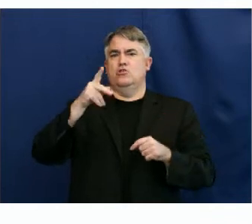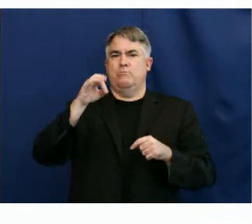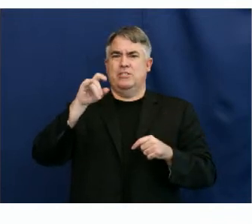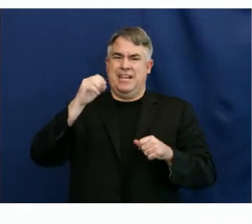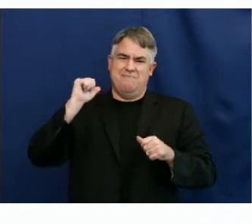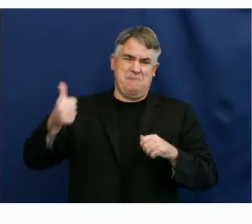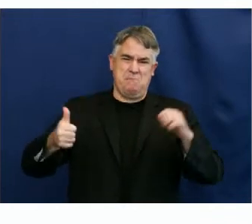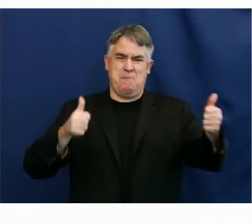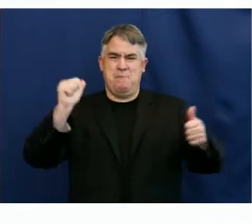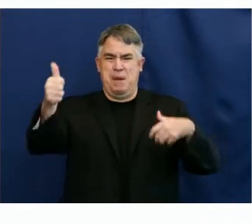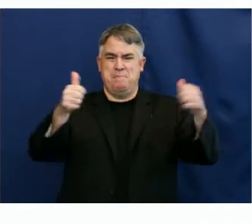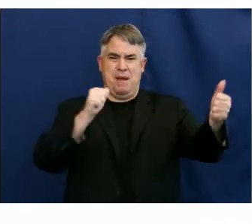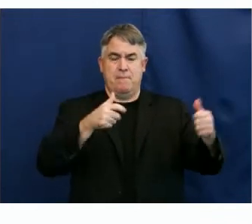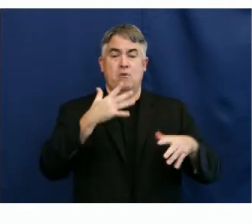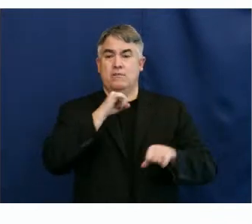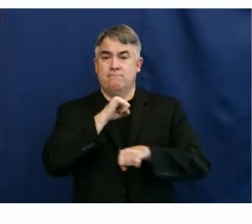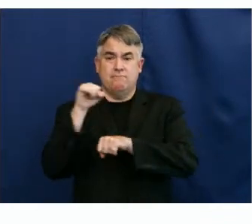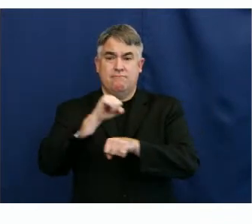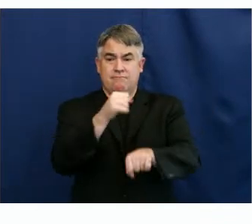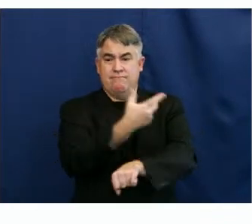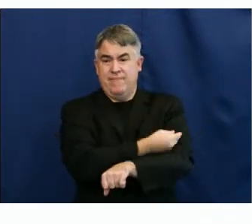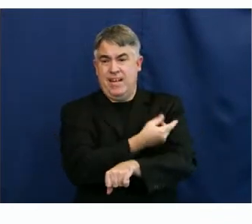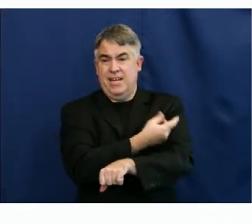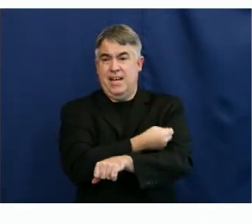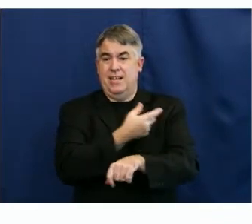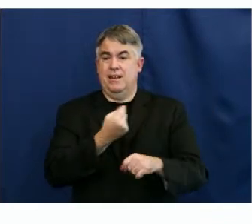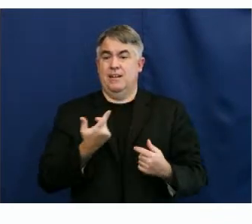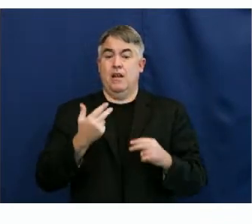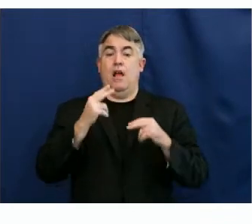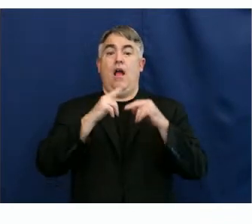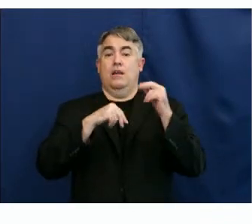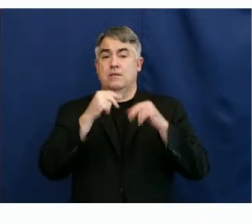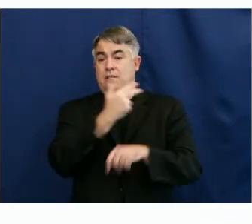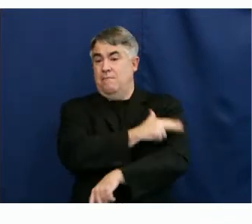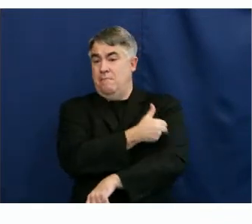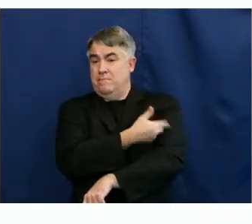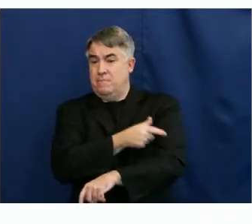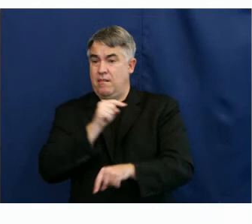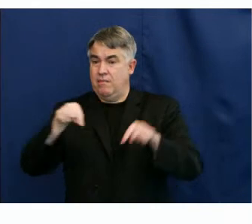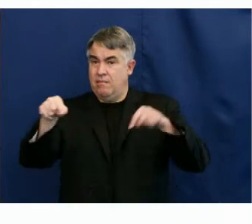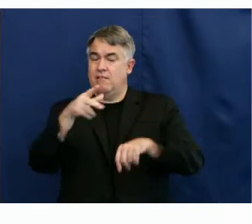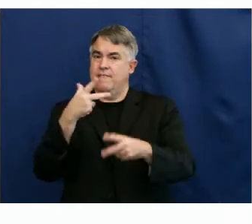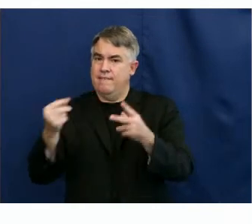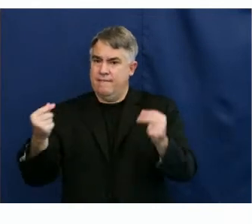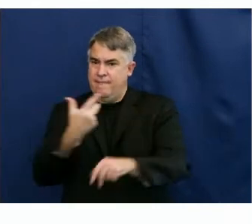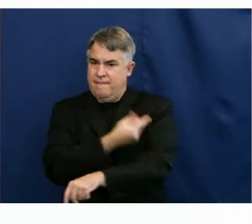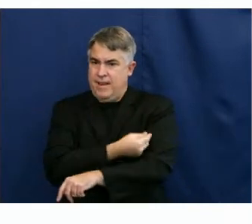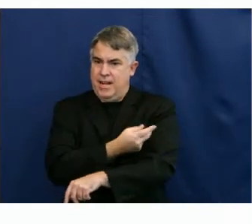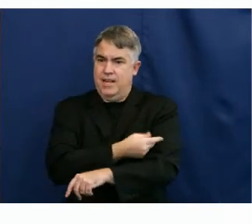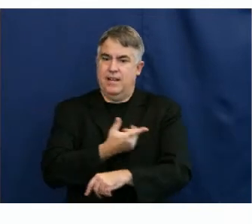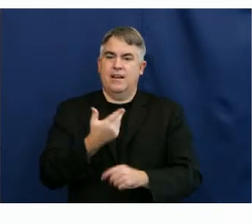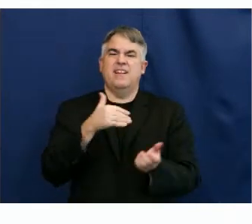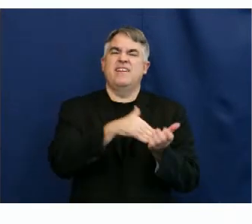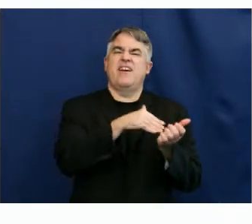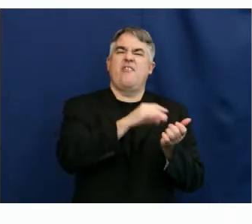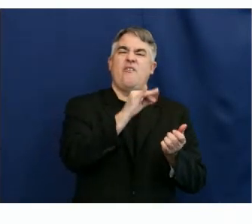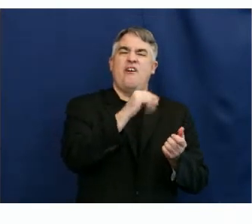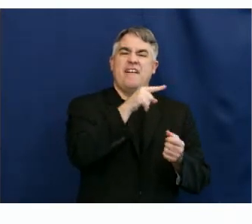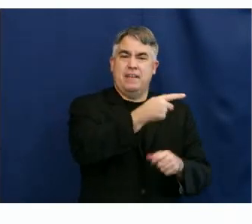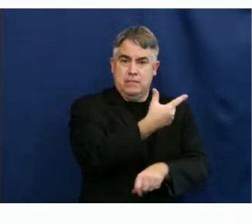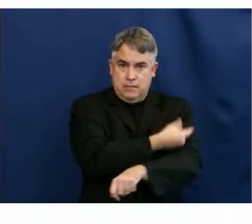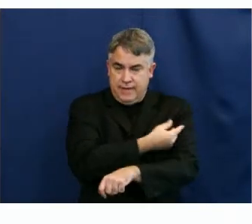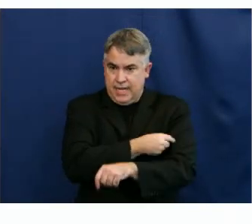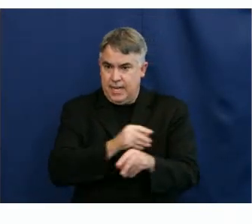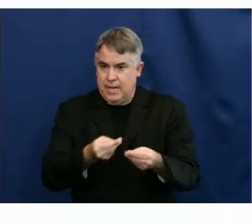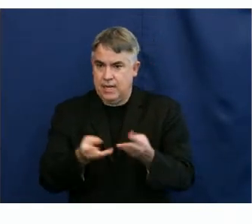out. Our hospitals continue to do great work providing vaccinations on site, as do our clinics. We have city partnerships with a number